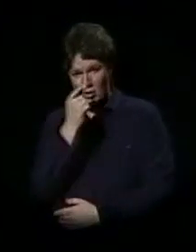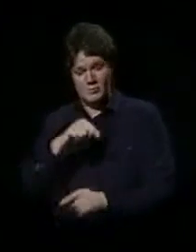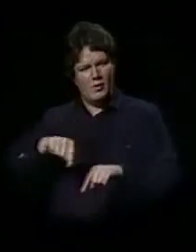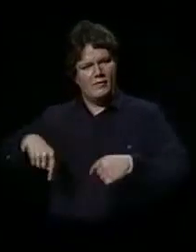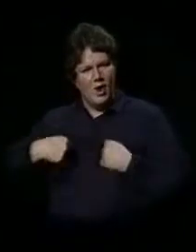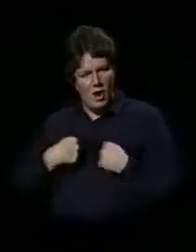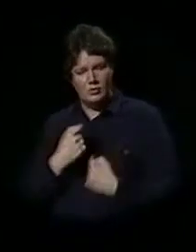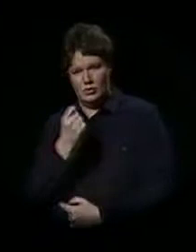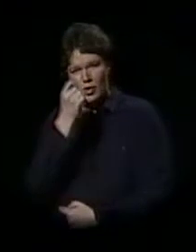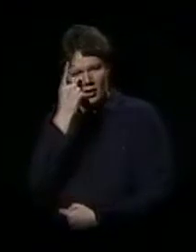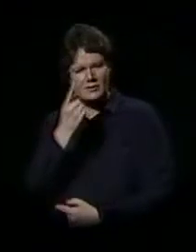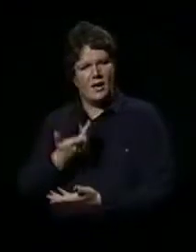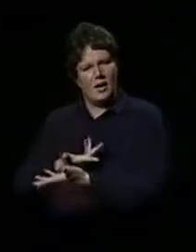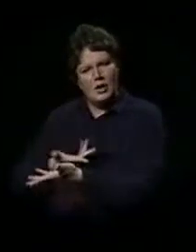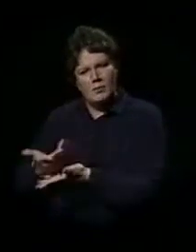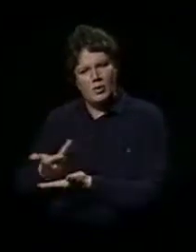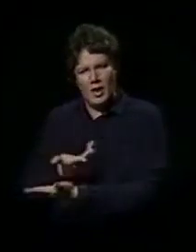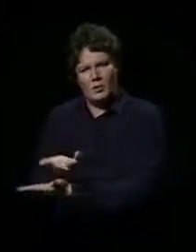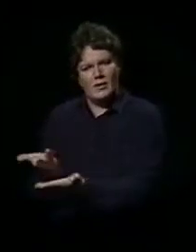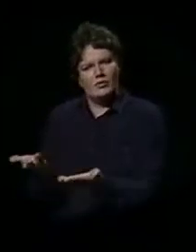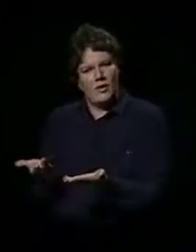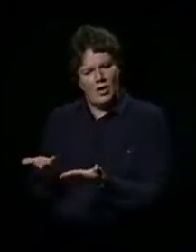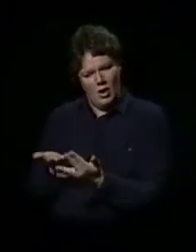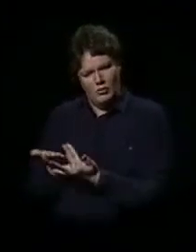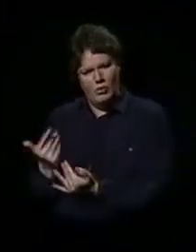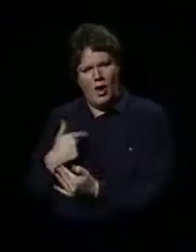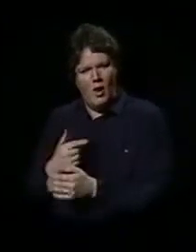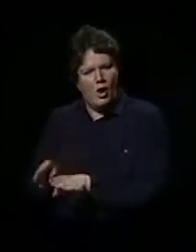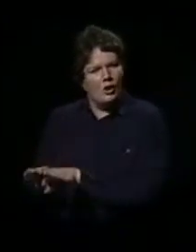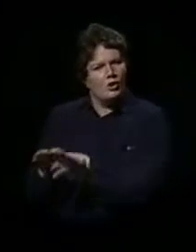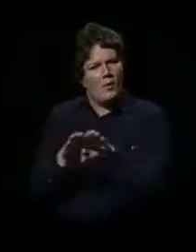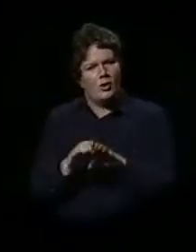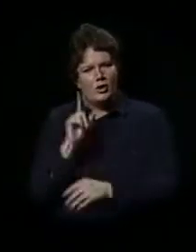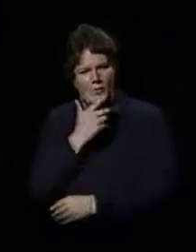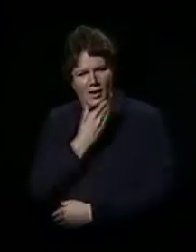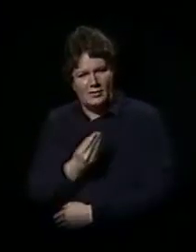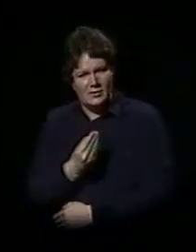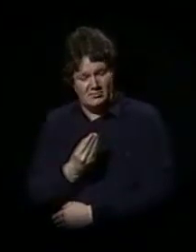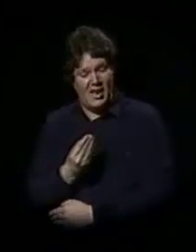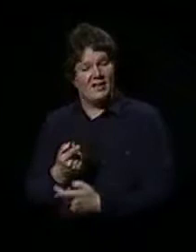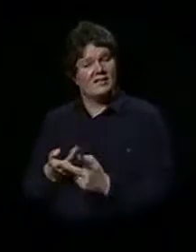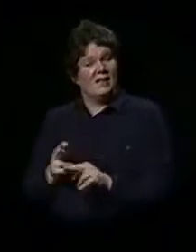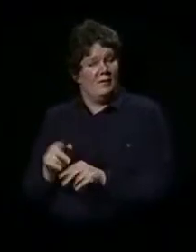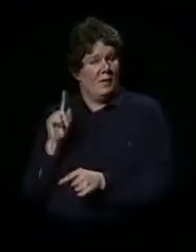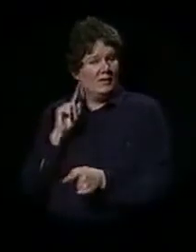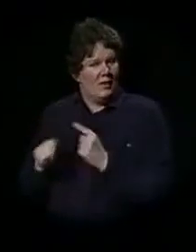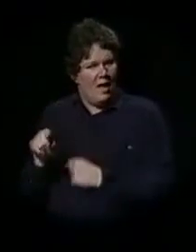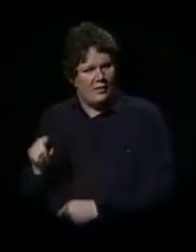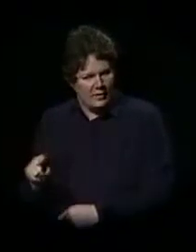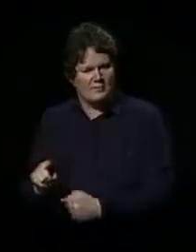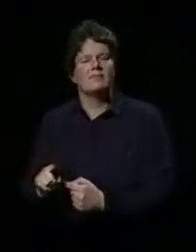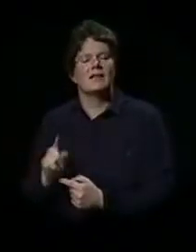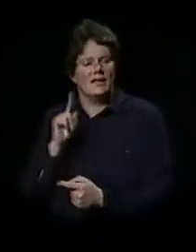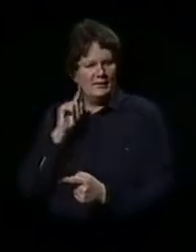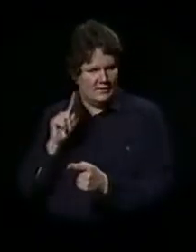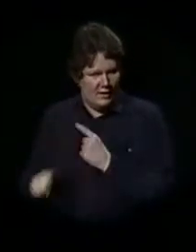us to understand and communicate with one another by virtue of our common humanity, and that to deny this is to